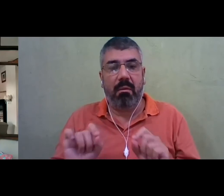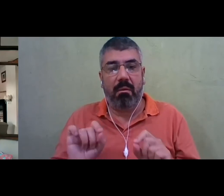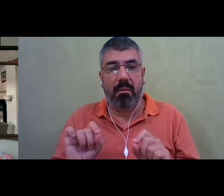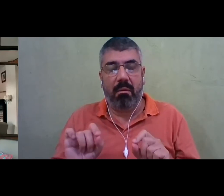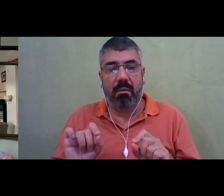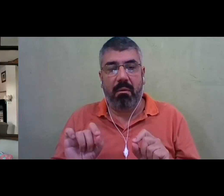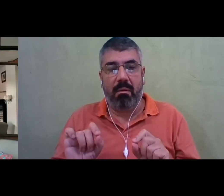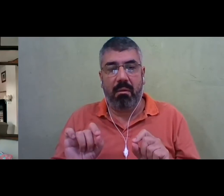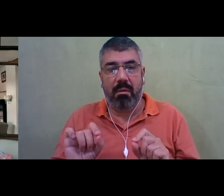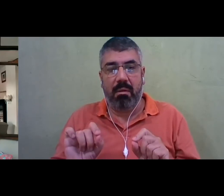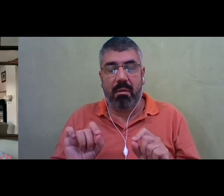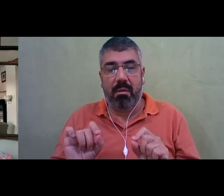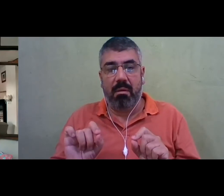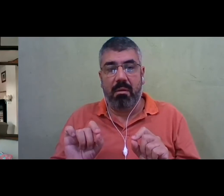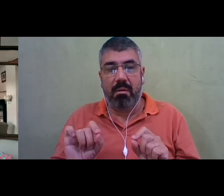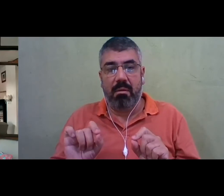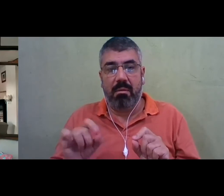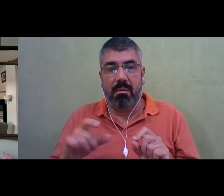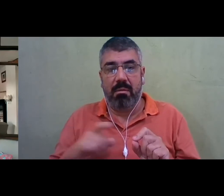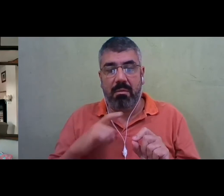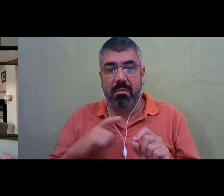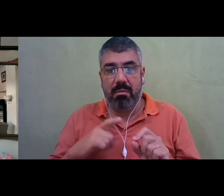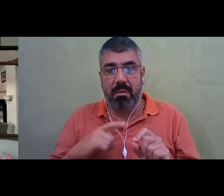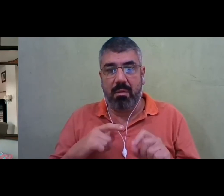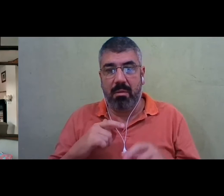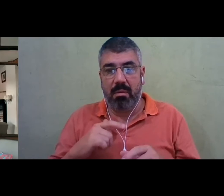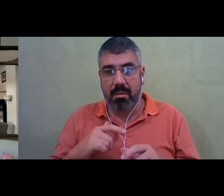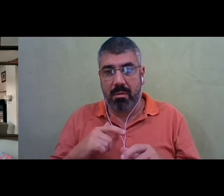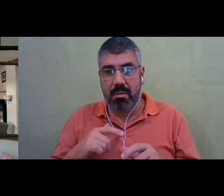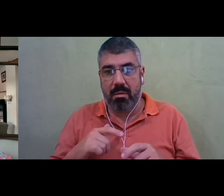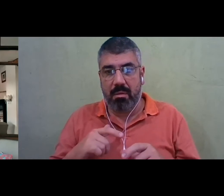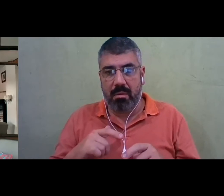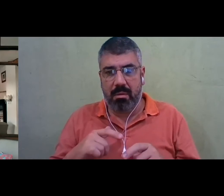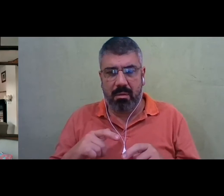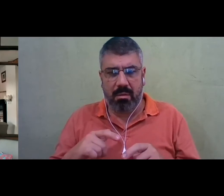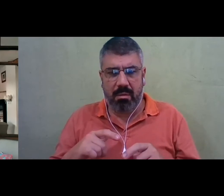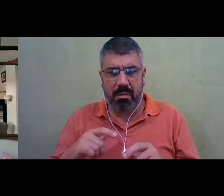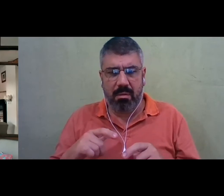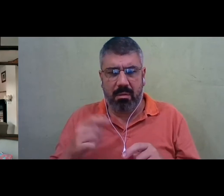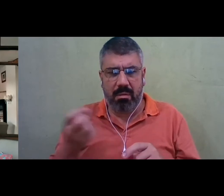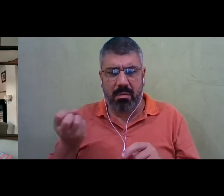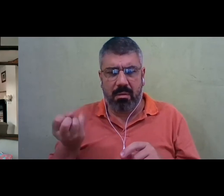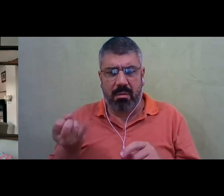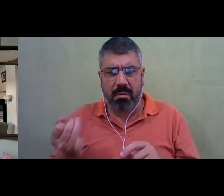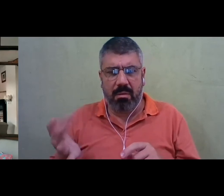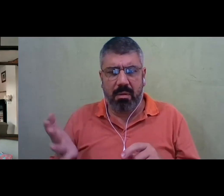are just moving abstractions around. They haven't figured out what it is they're talking